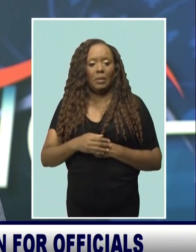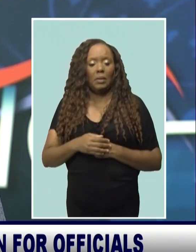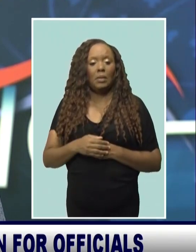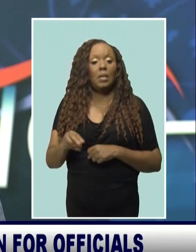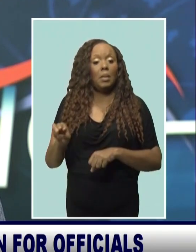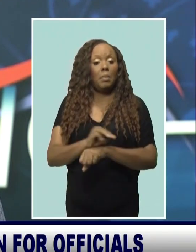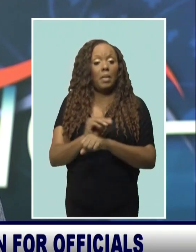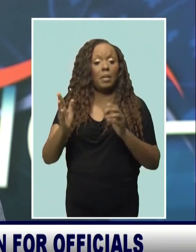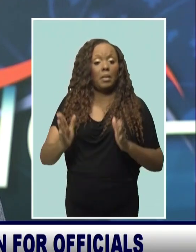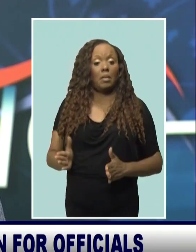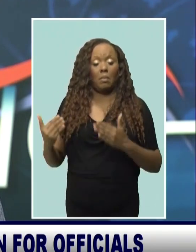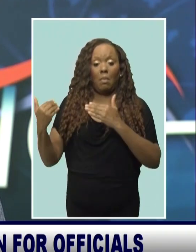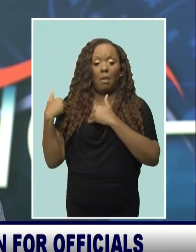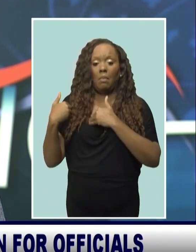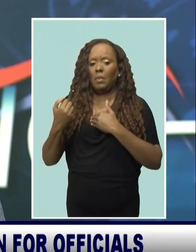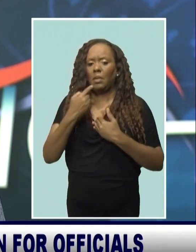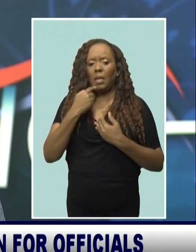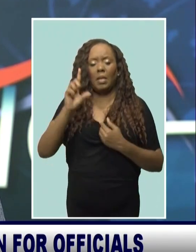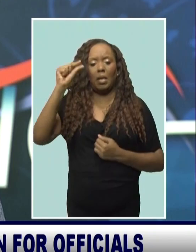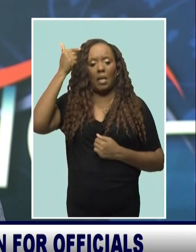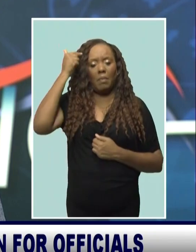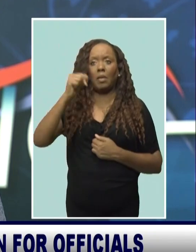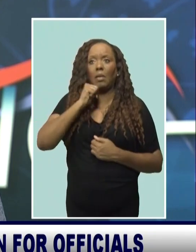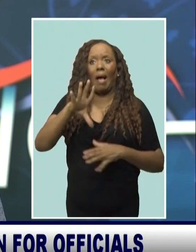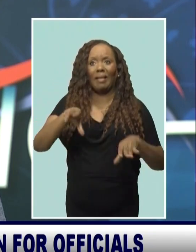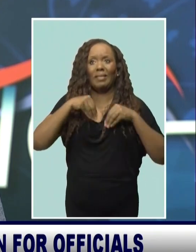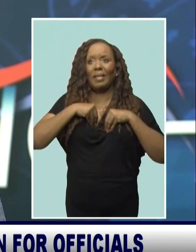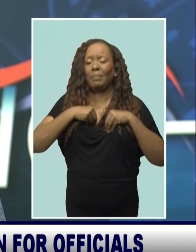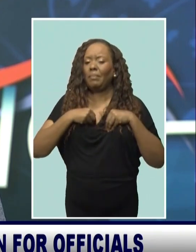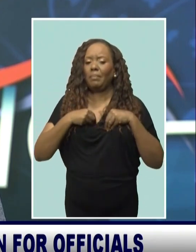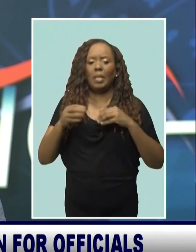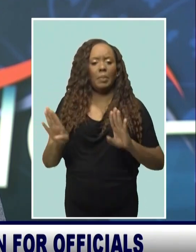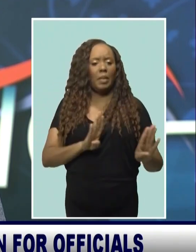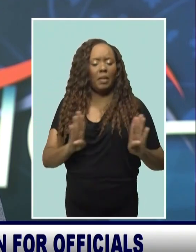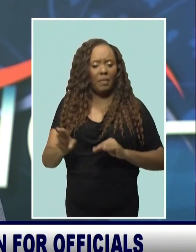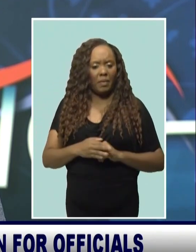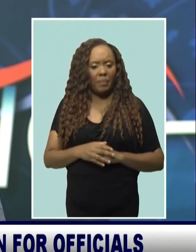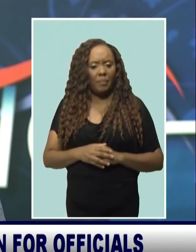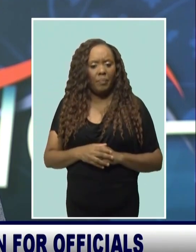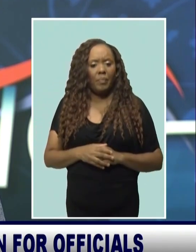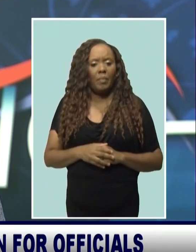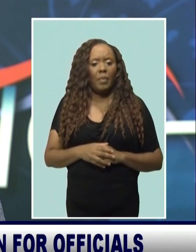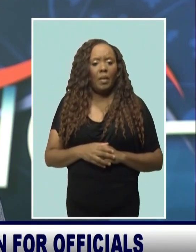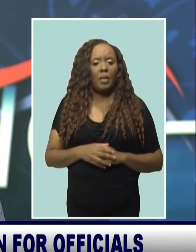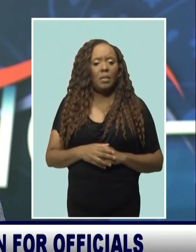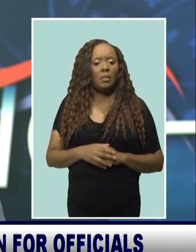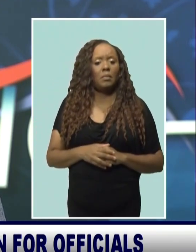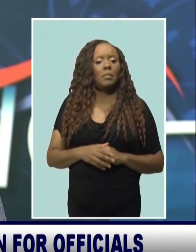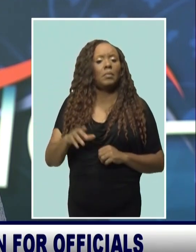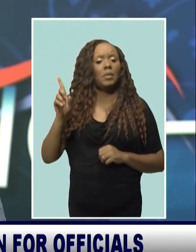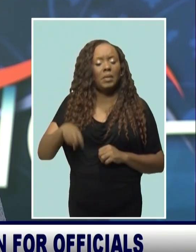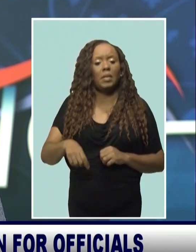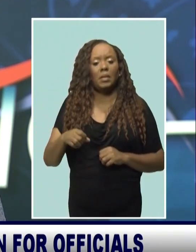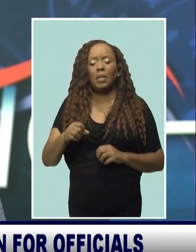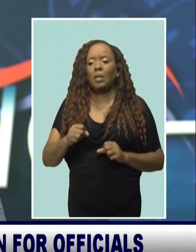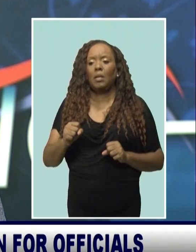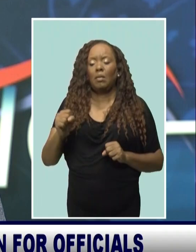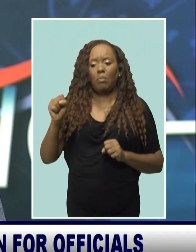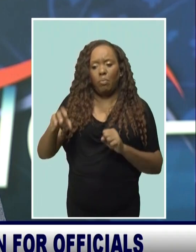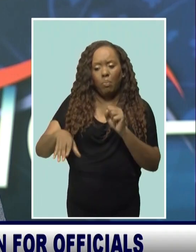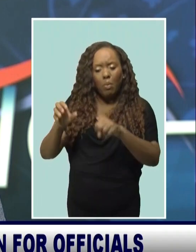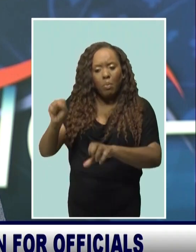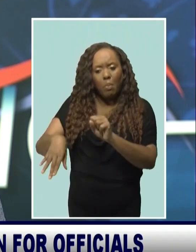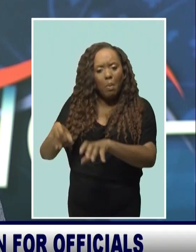the government will no longer tolerate the illegal habit, and disposing of bulk waste should be the norm for all. He was speaking during